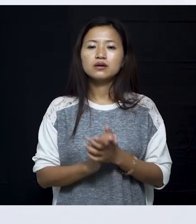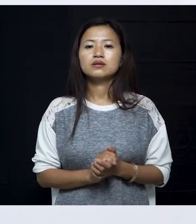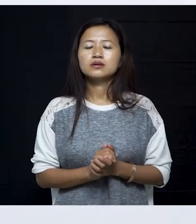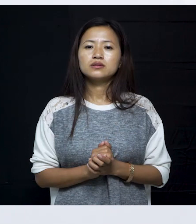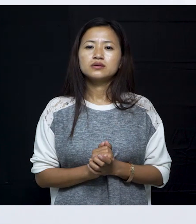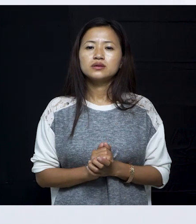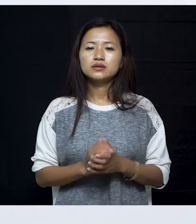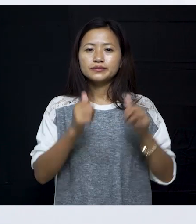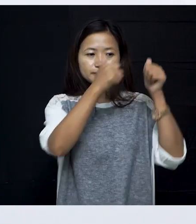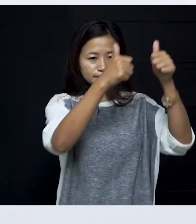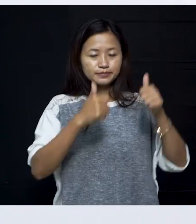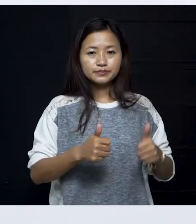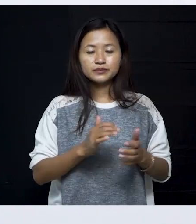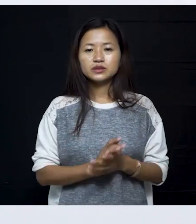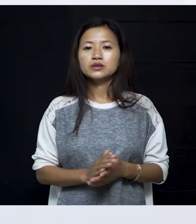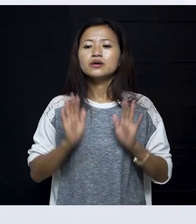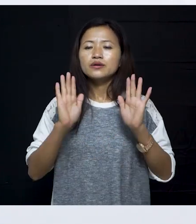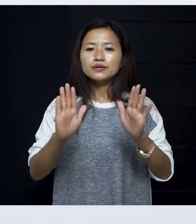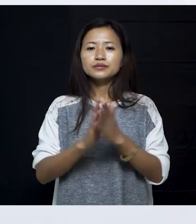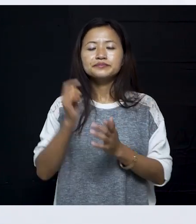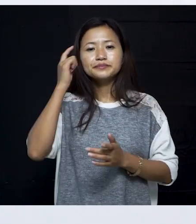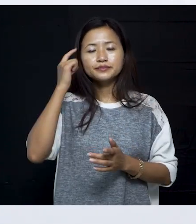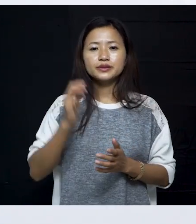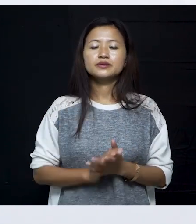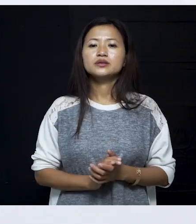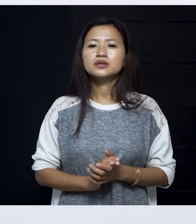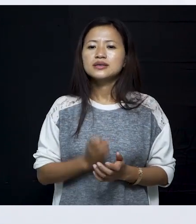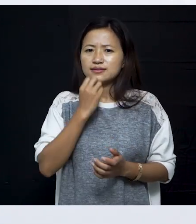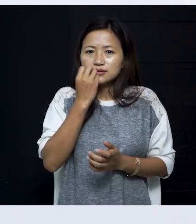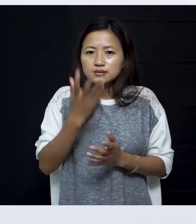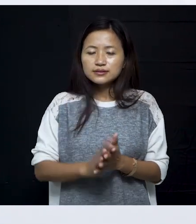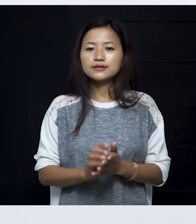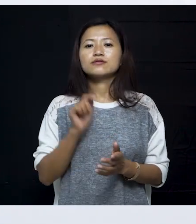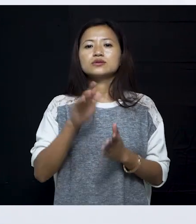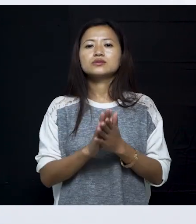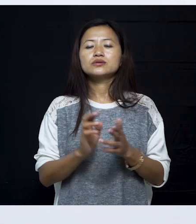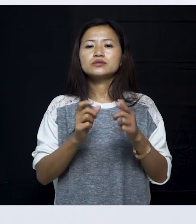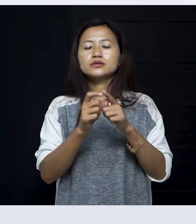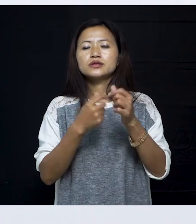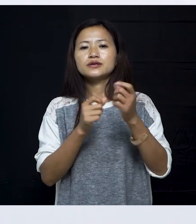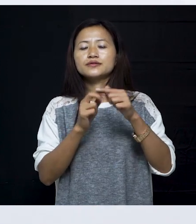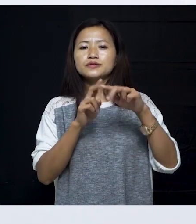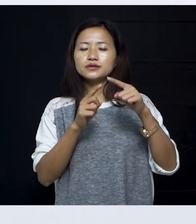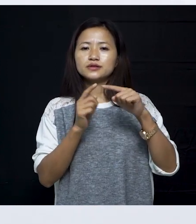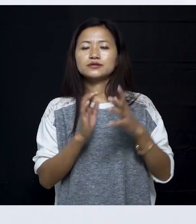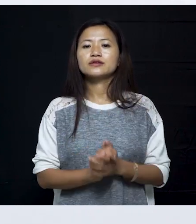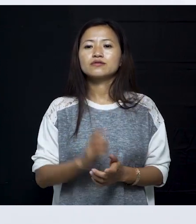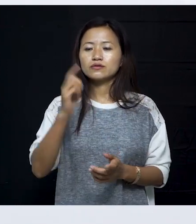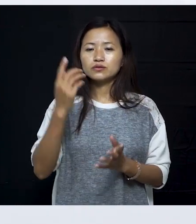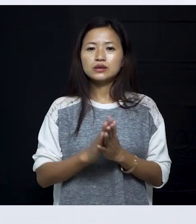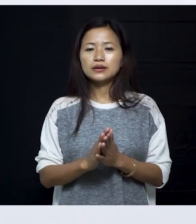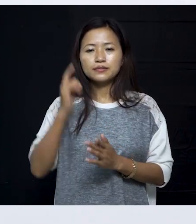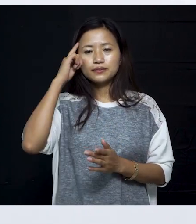a poster. And if you have this in mind, it would be very easy for you to draft one. So remember the